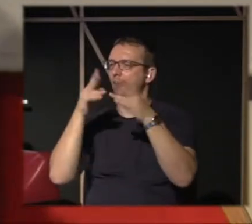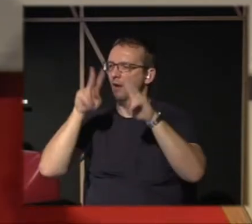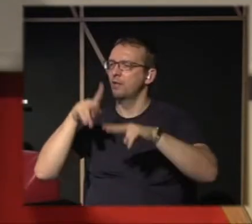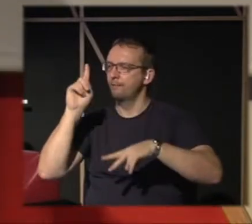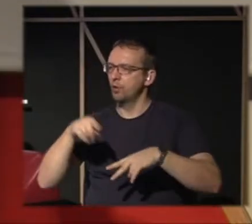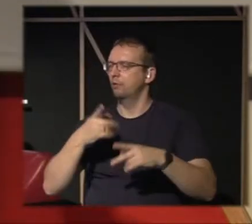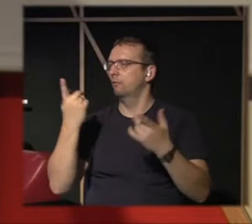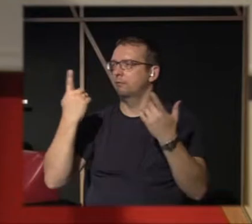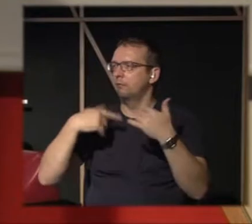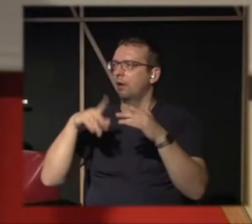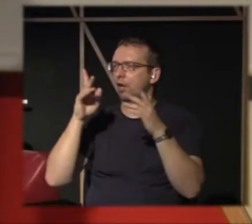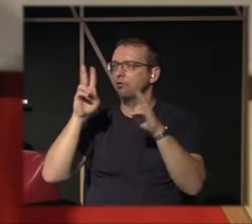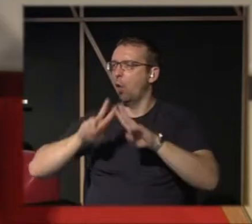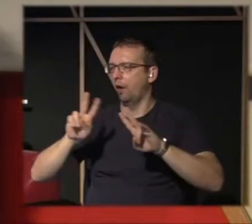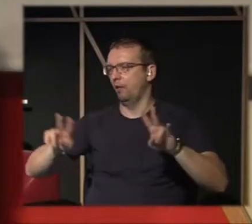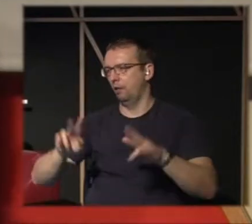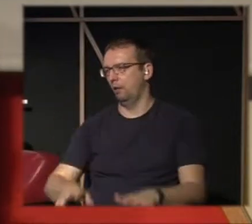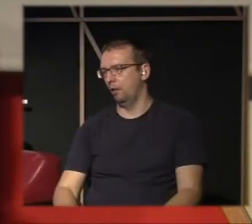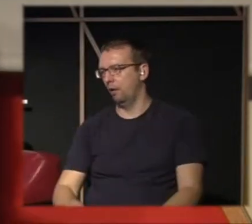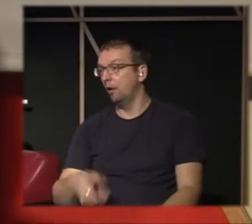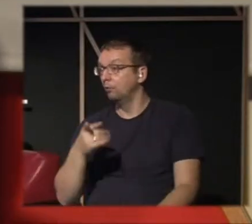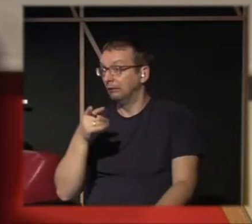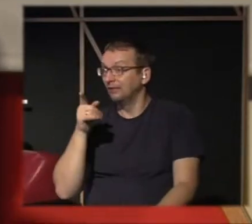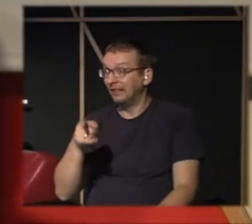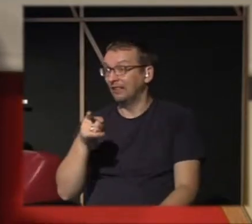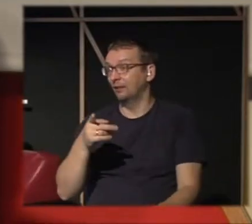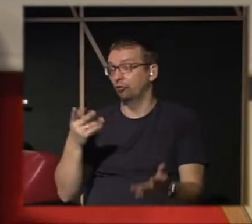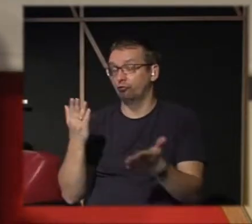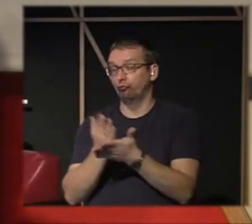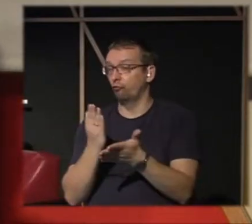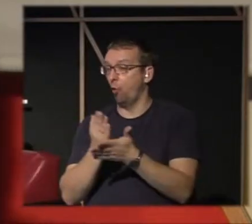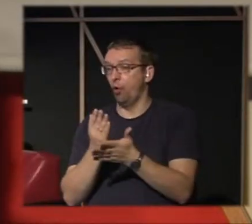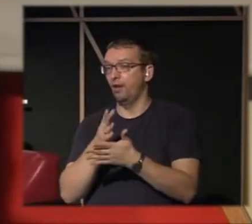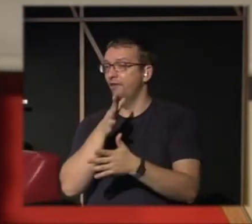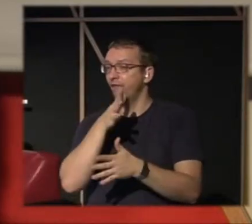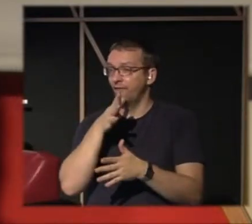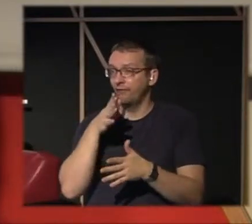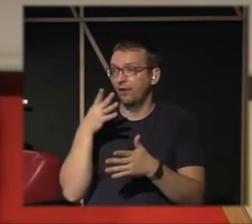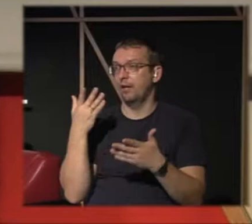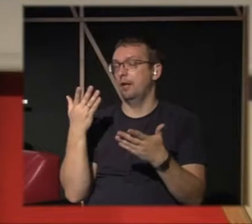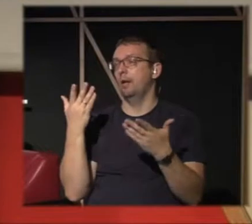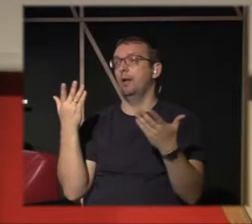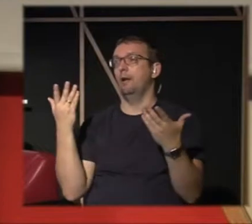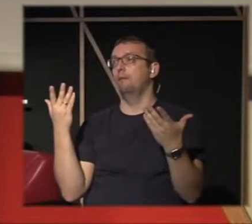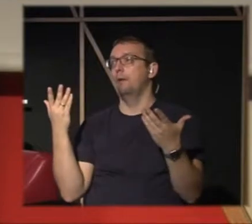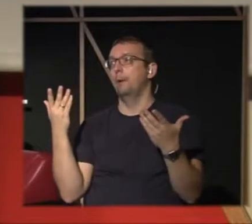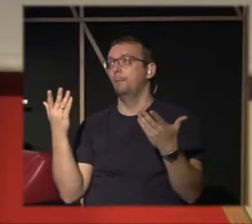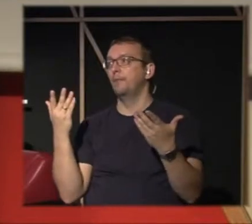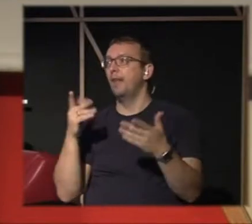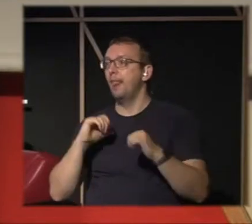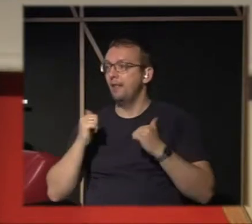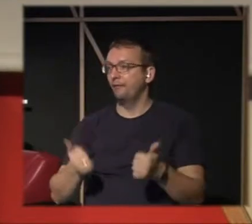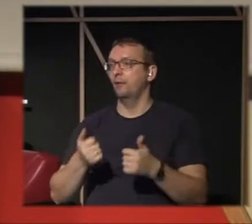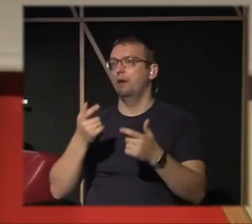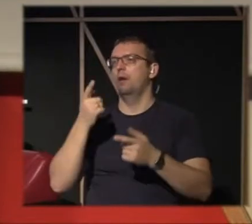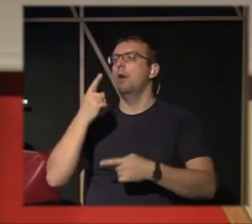awareness, and only one at the end of the day will actually then get the privilege to organize and hold the